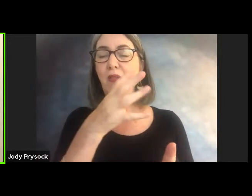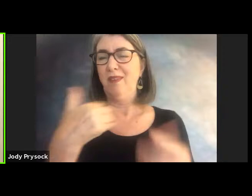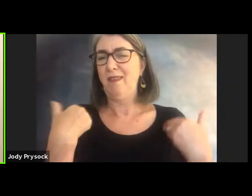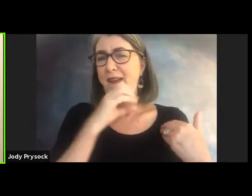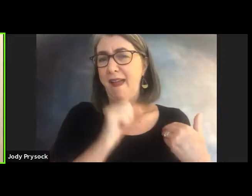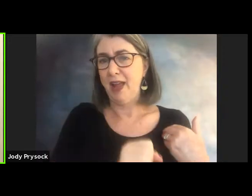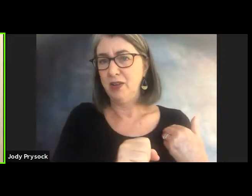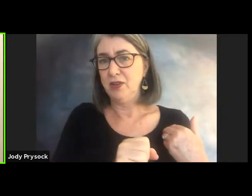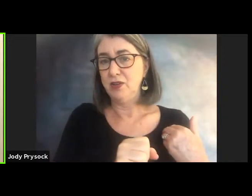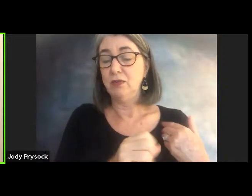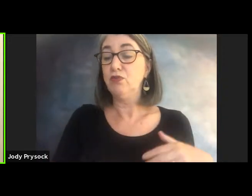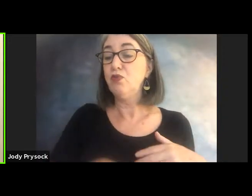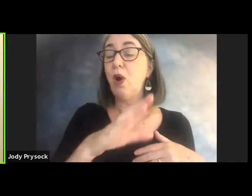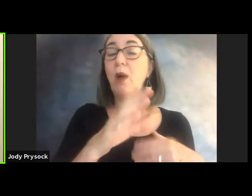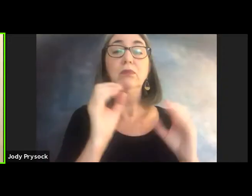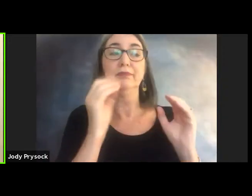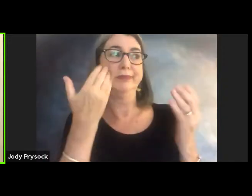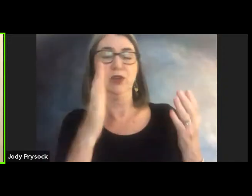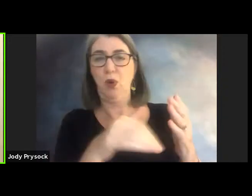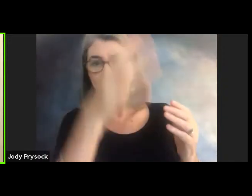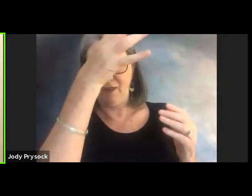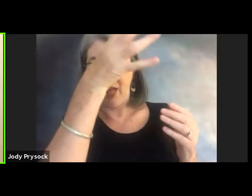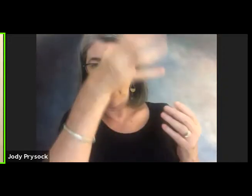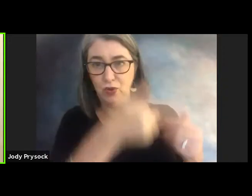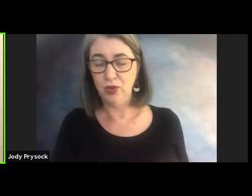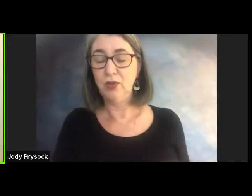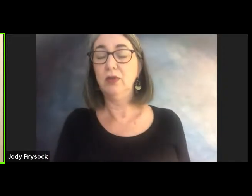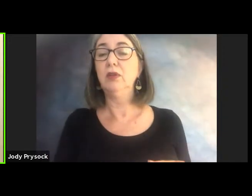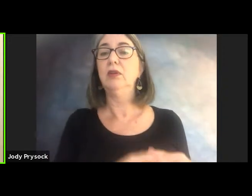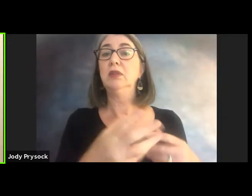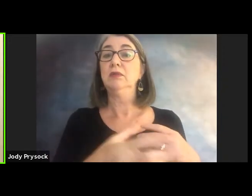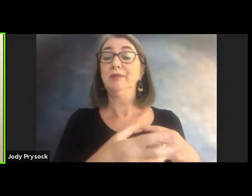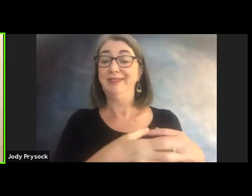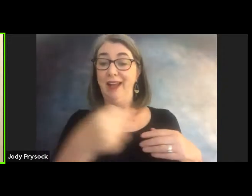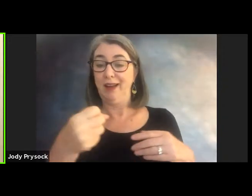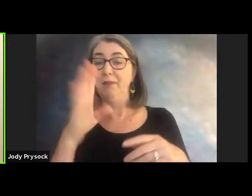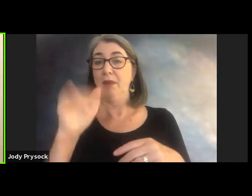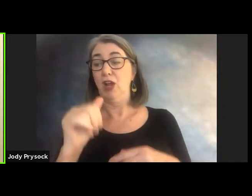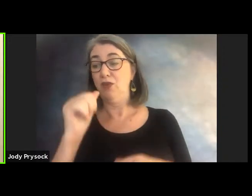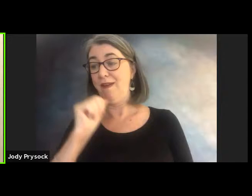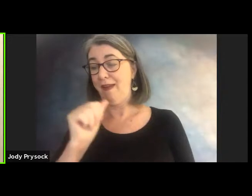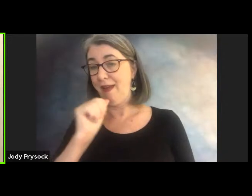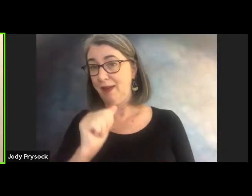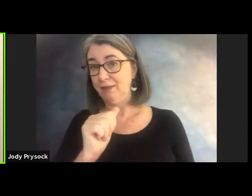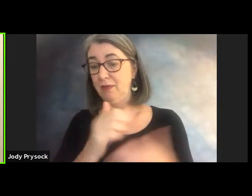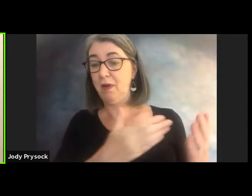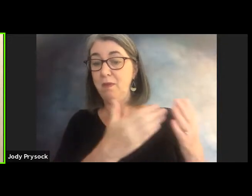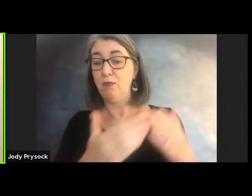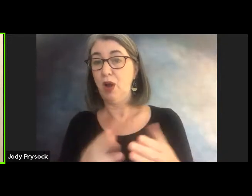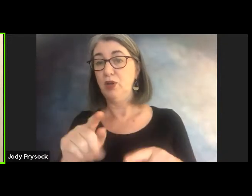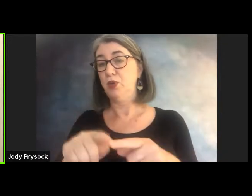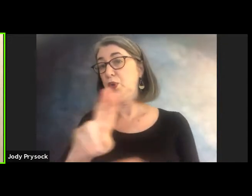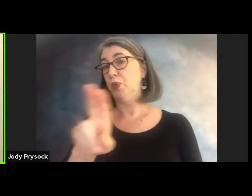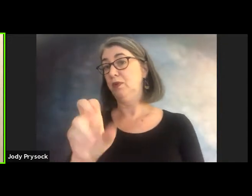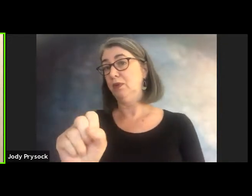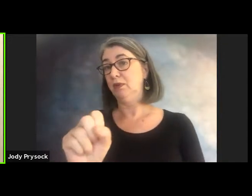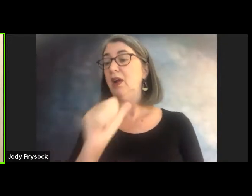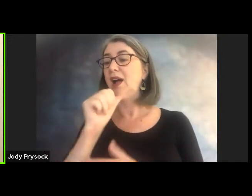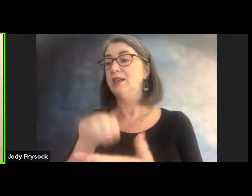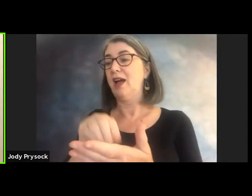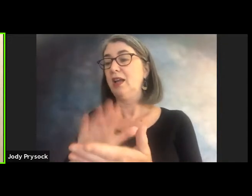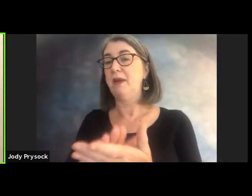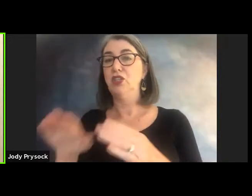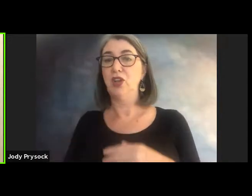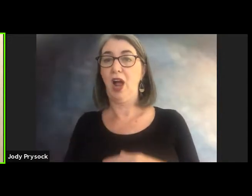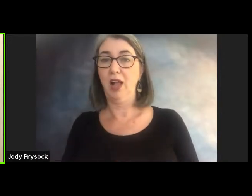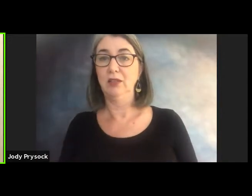age, and she grew up not knowing her father. She was taken in by her aunt and brought to the US as an undocumented